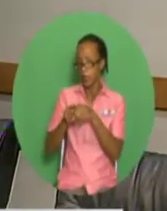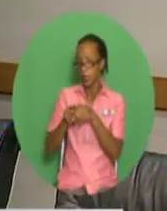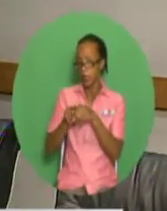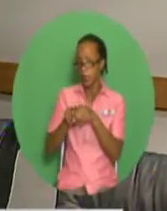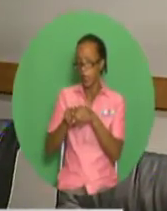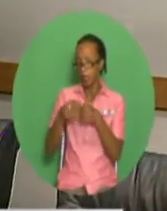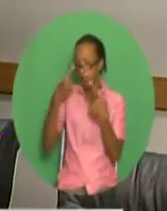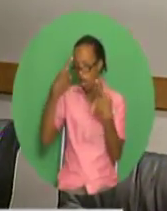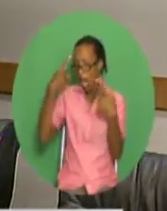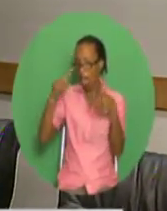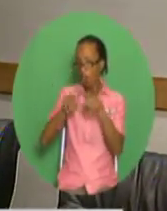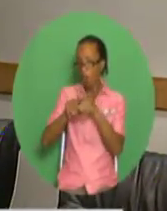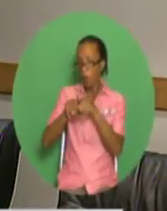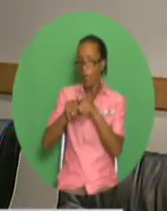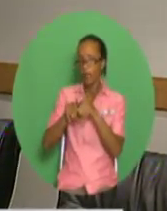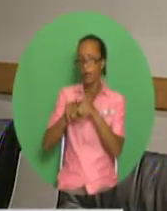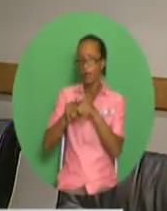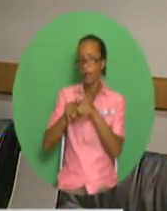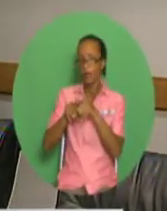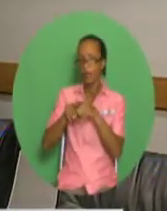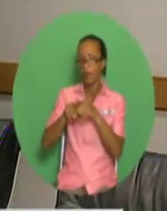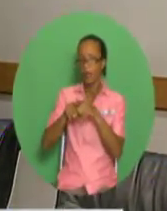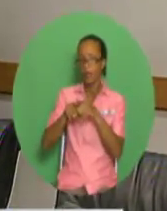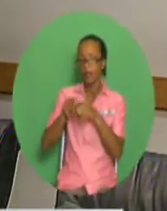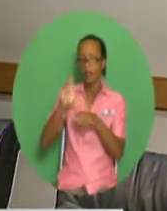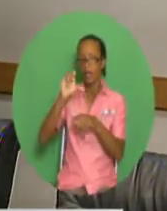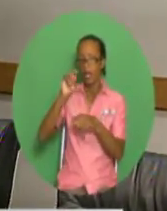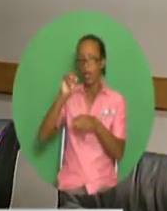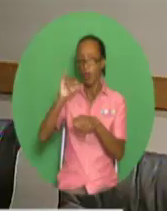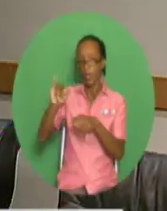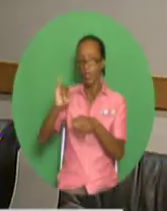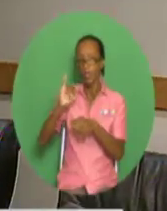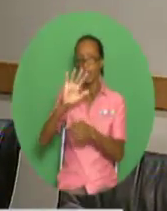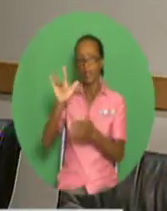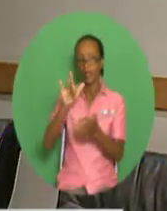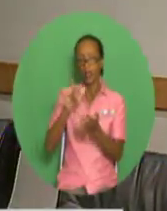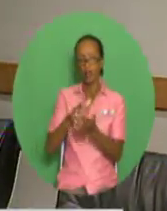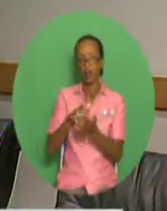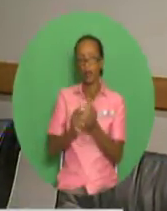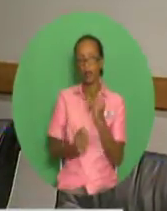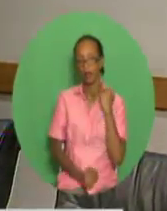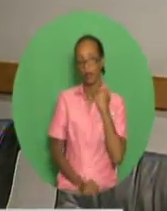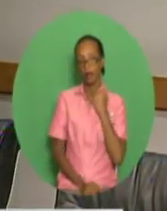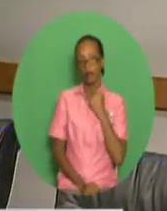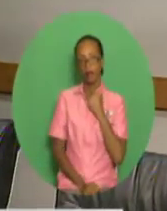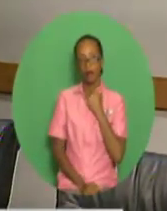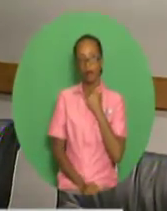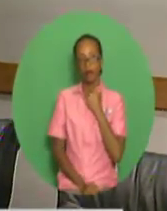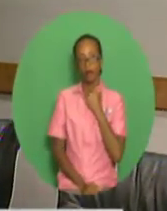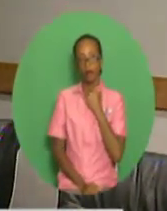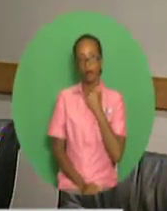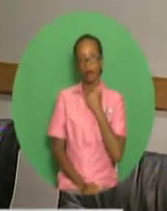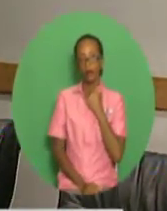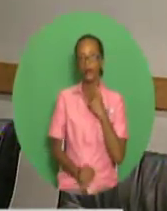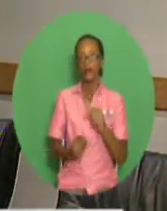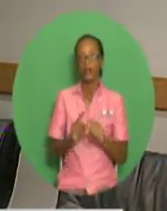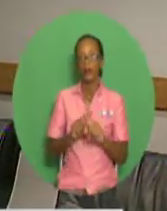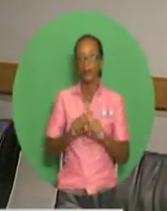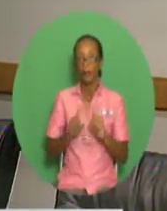Central was part of that. Wasn't you? A team from it. Sorry, Madam Speaker. But as